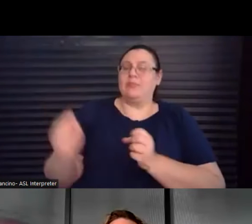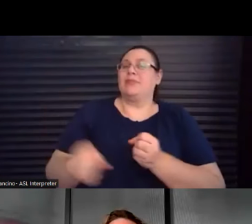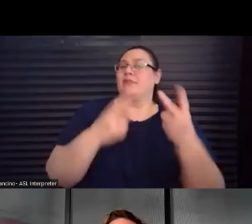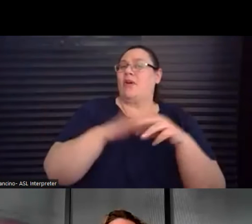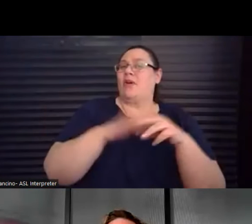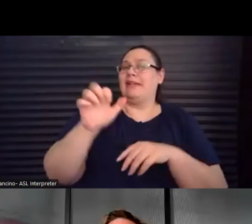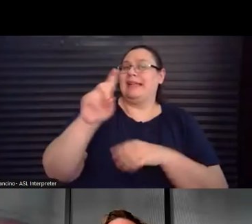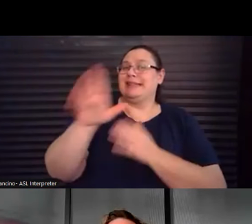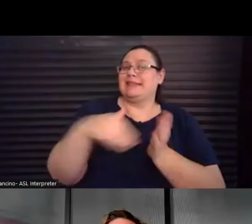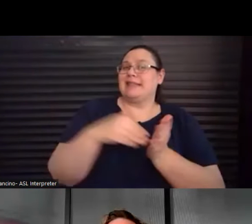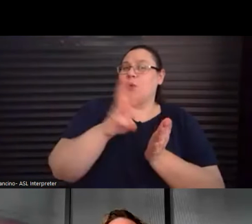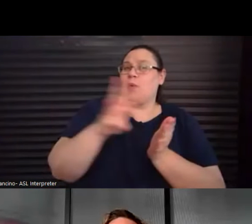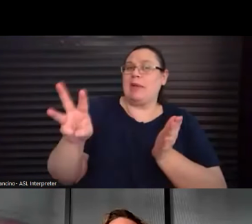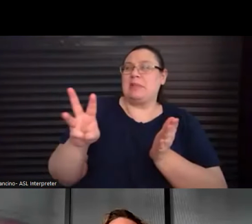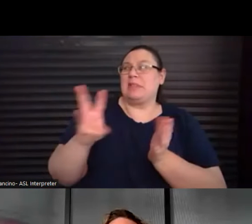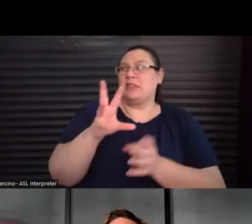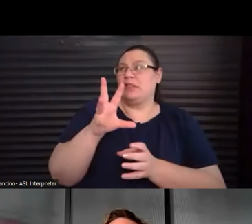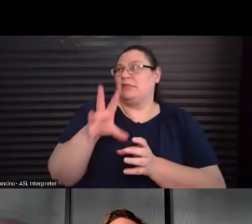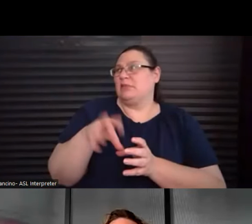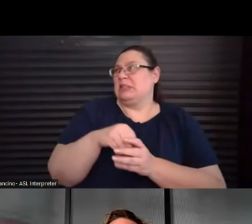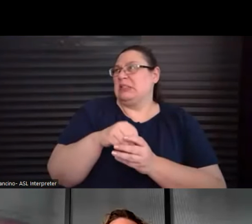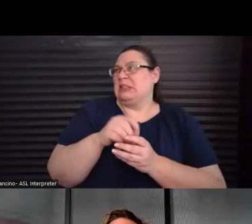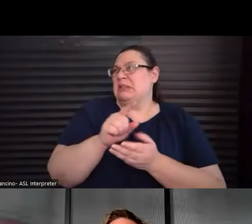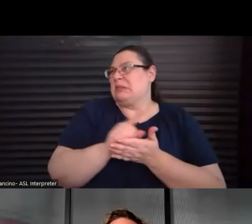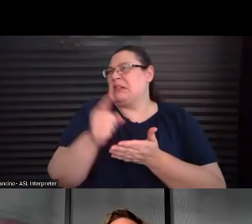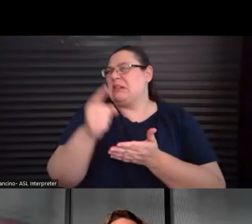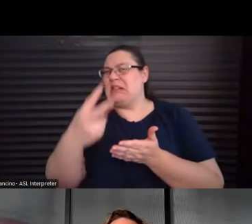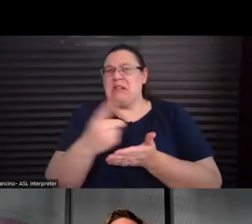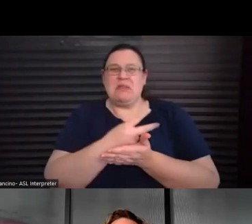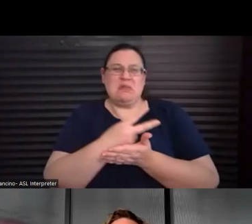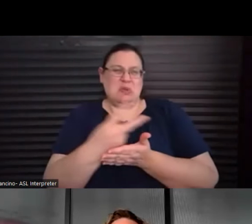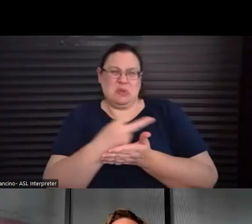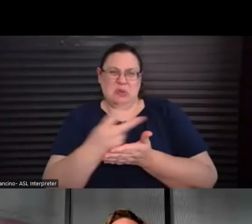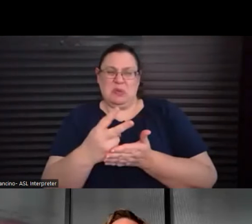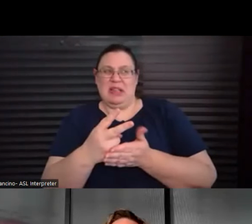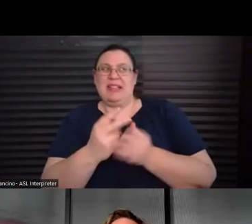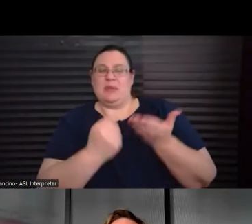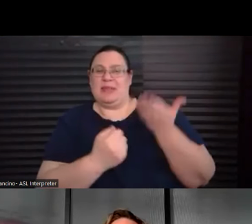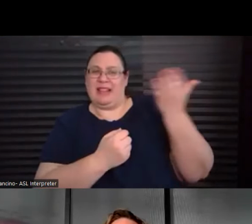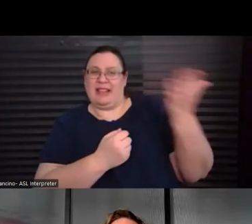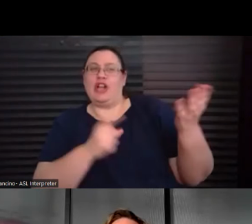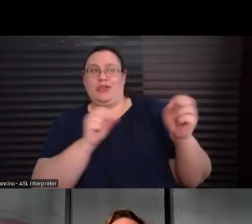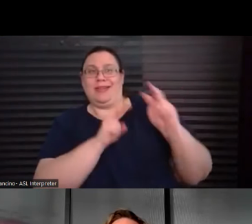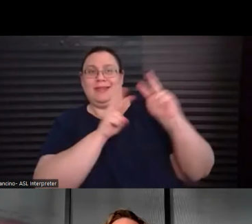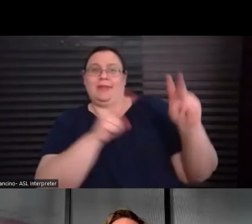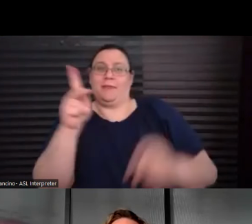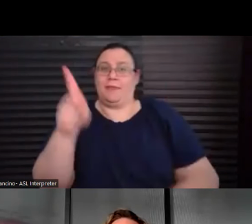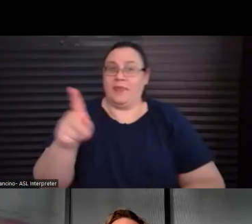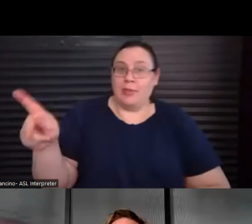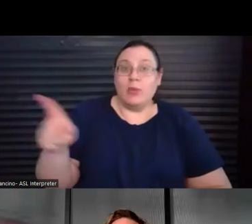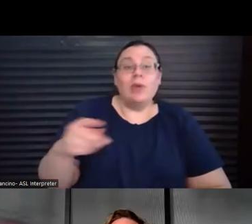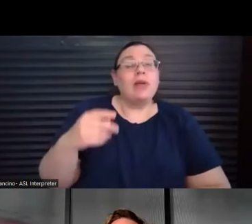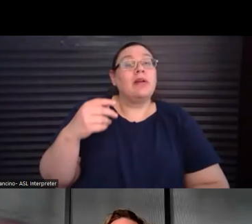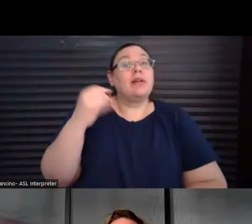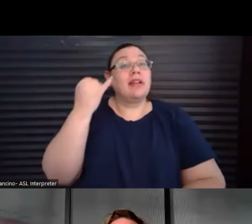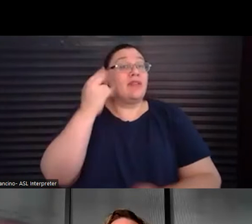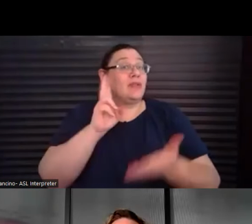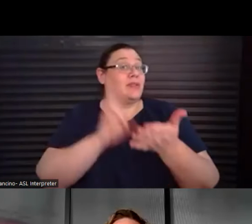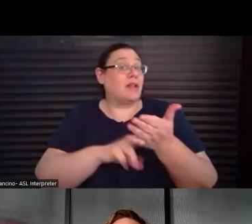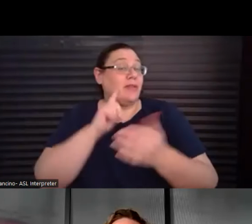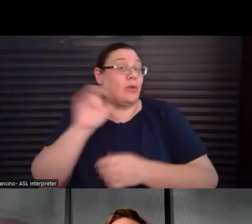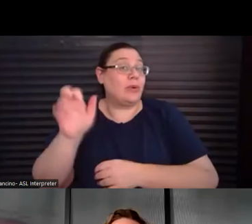the next week and a half to 2 weeks. So you will have access to that. If you are signed up for the LEAD